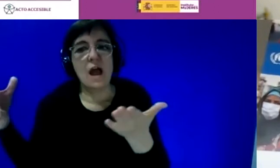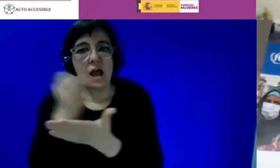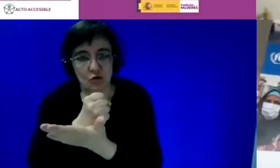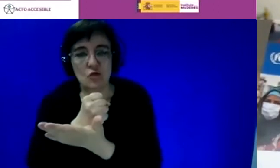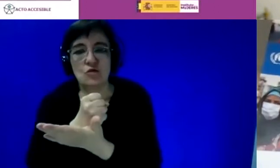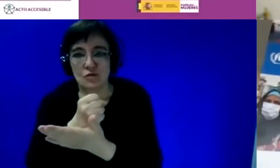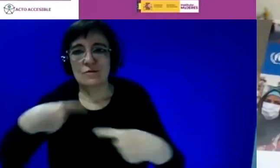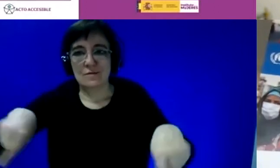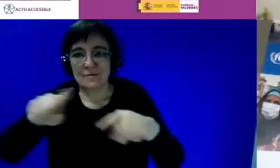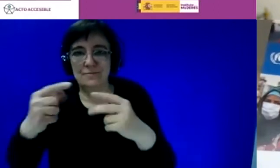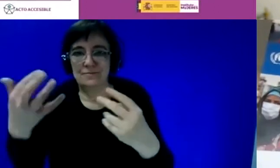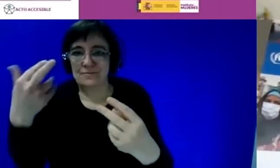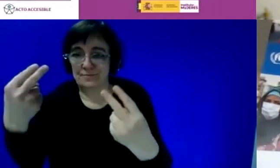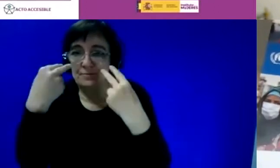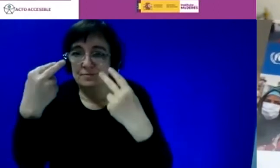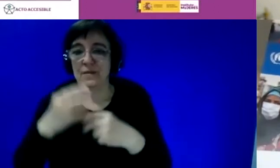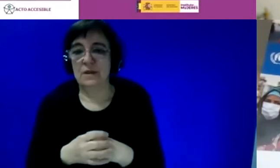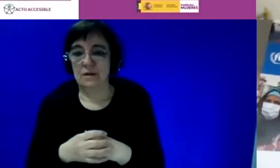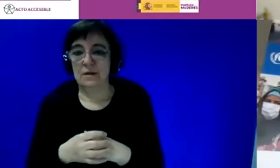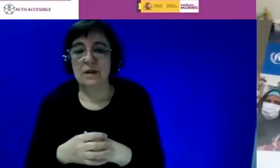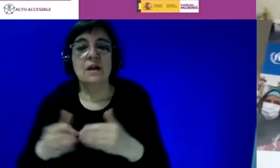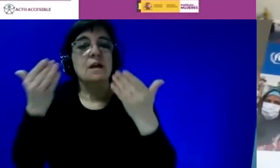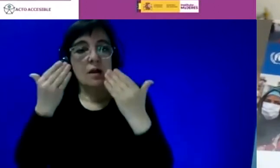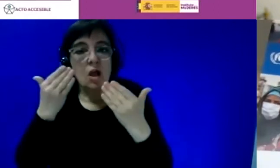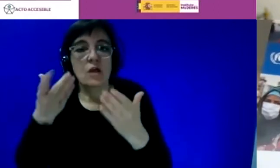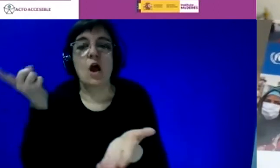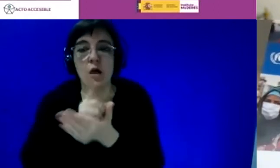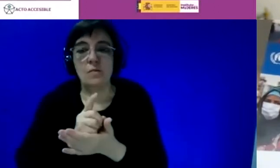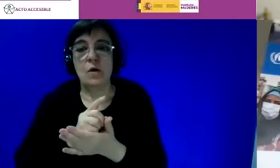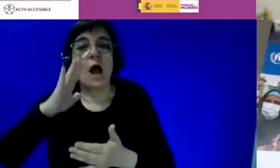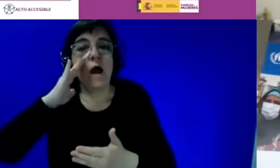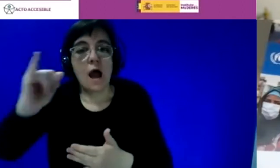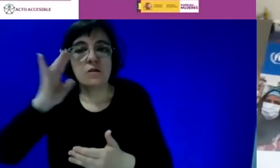to Anna for her leadership in this really critical moment.